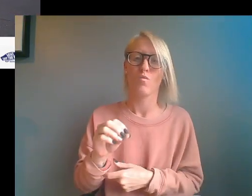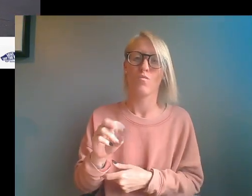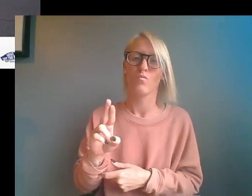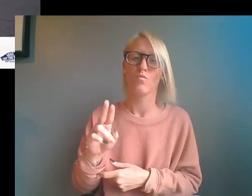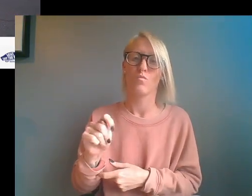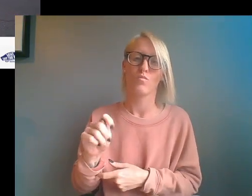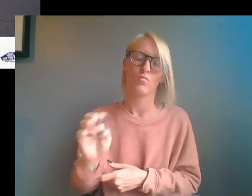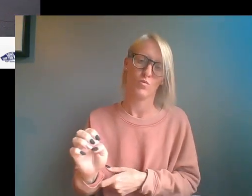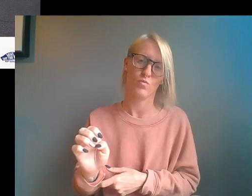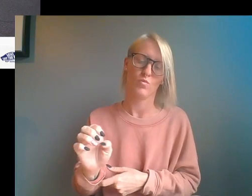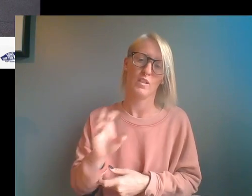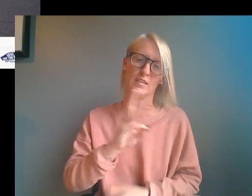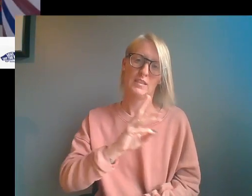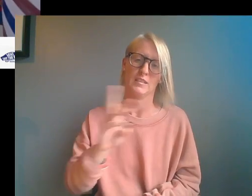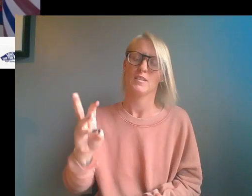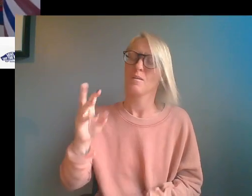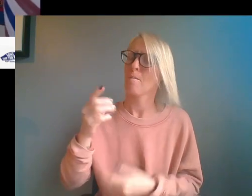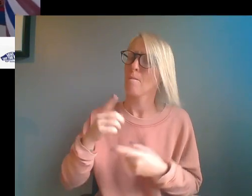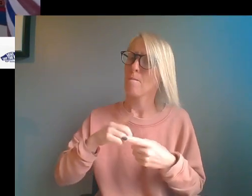stops.